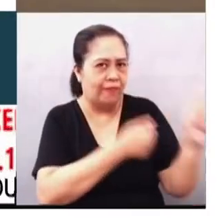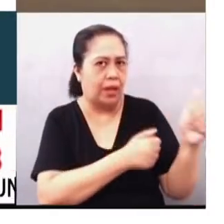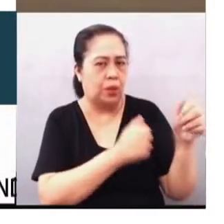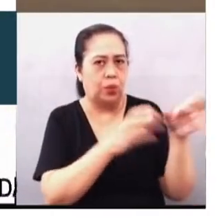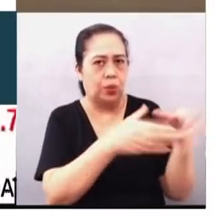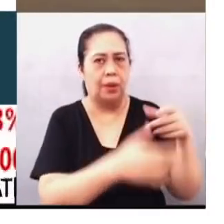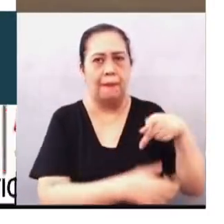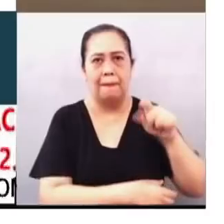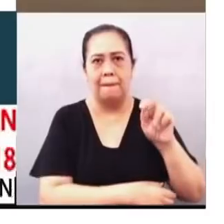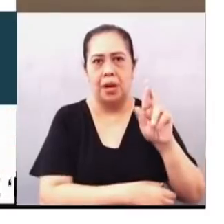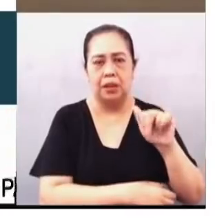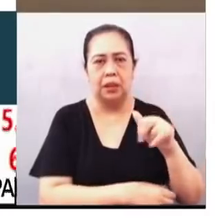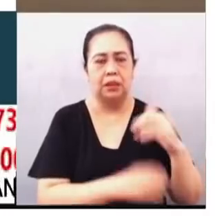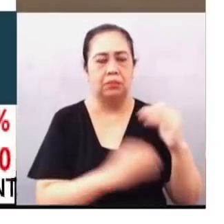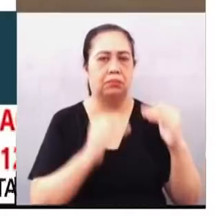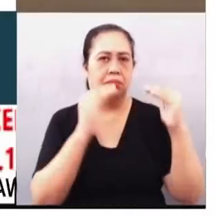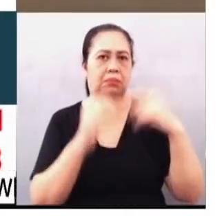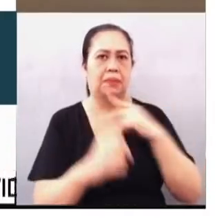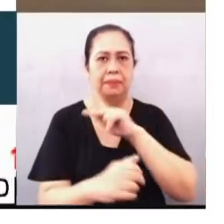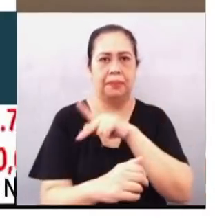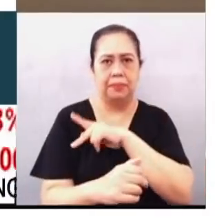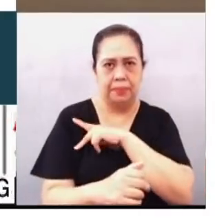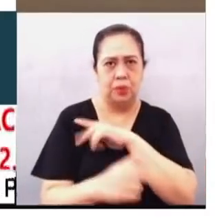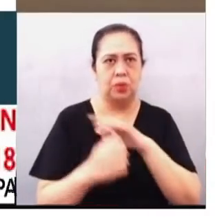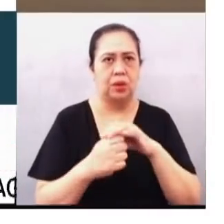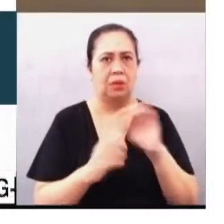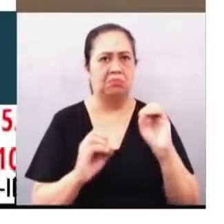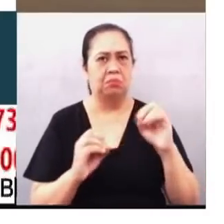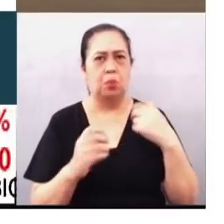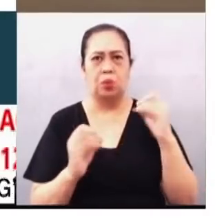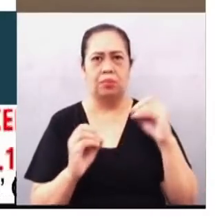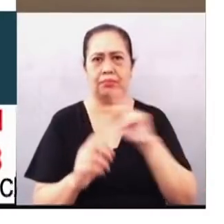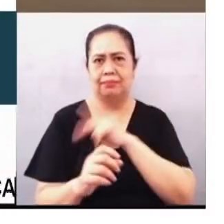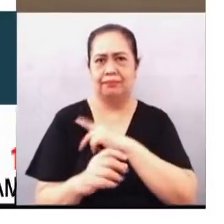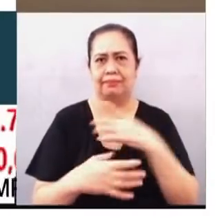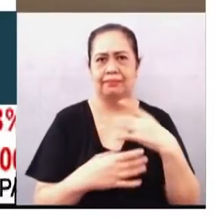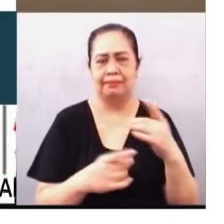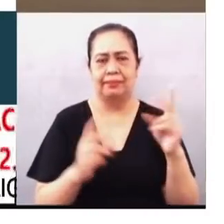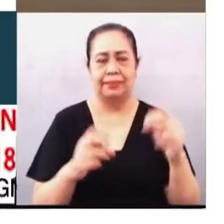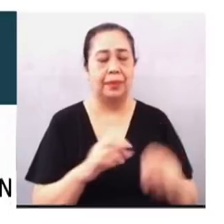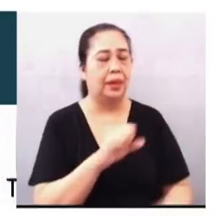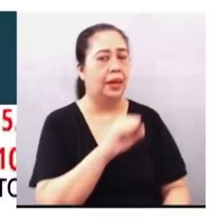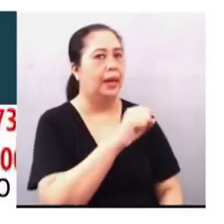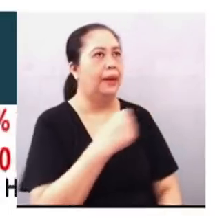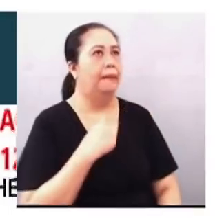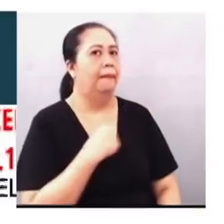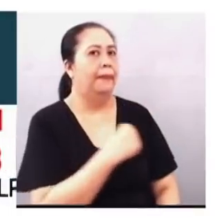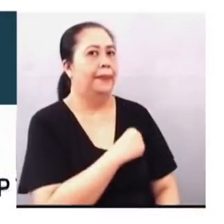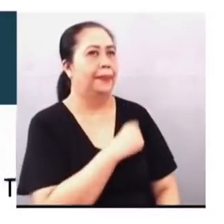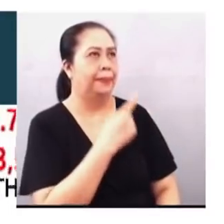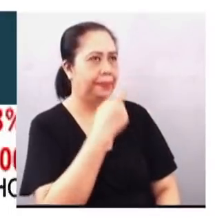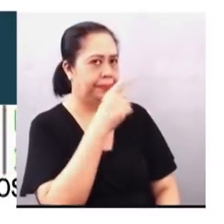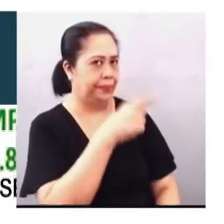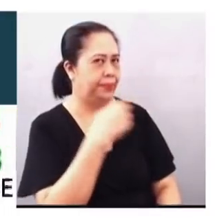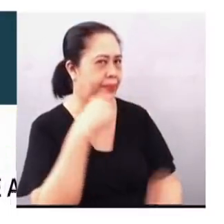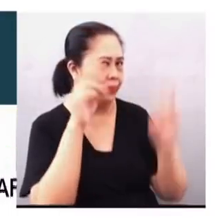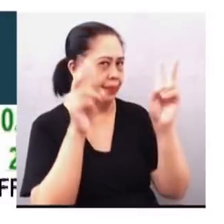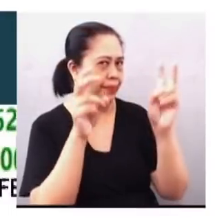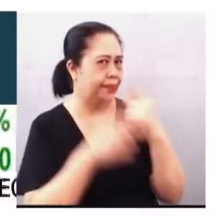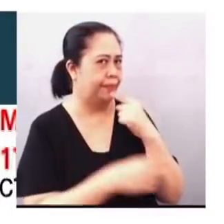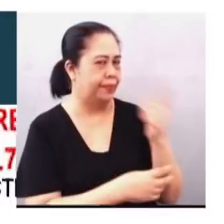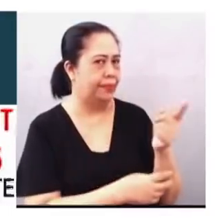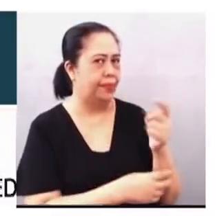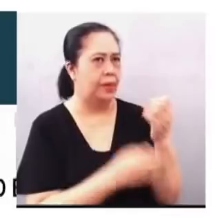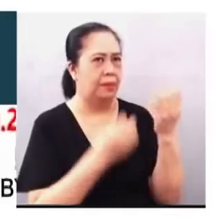over and above my personal interest. Kung meron man akong personal interest. Opo. Senator, because you were quoted to have said that, you know, in so